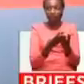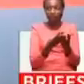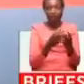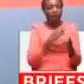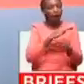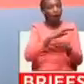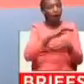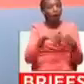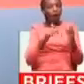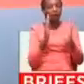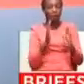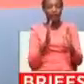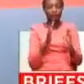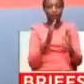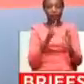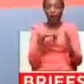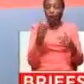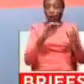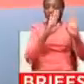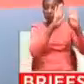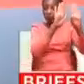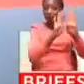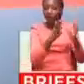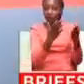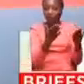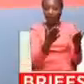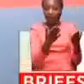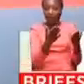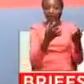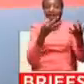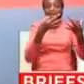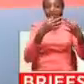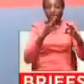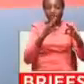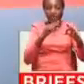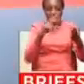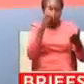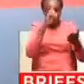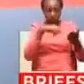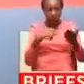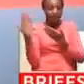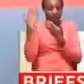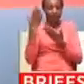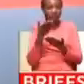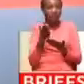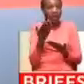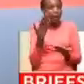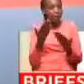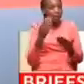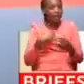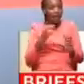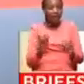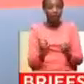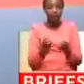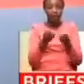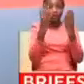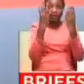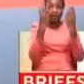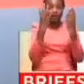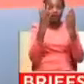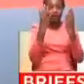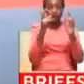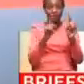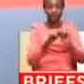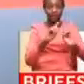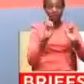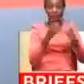anybody who is a supposed superstar, if you look behind the scenes, there are rituals, there are incantations, there